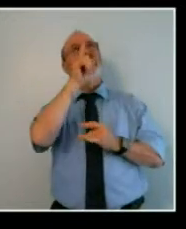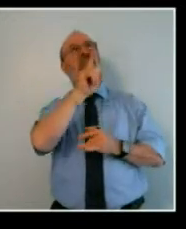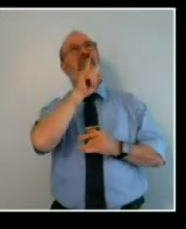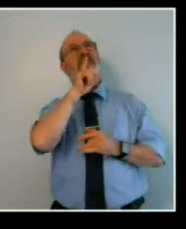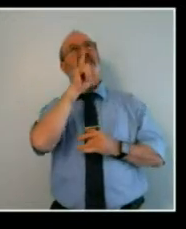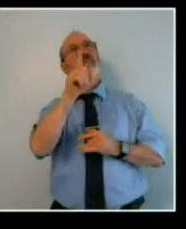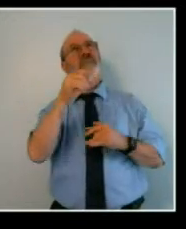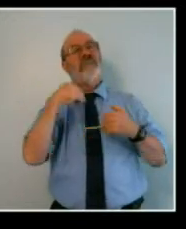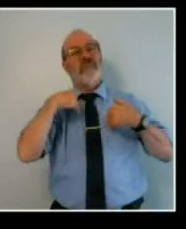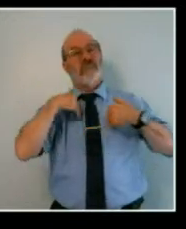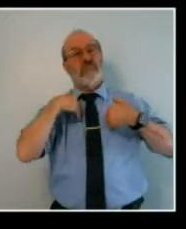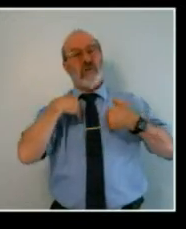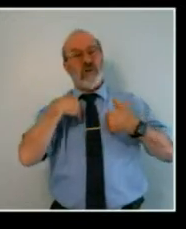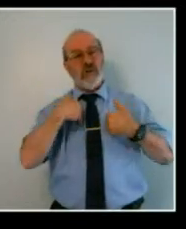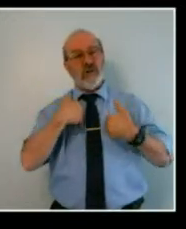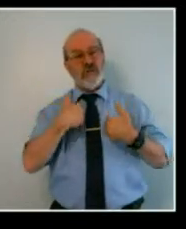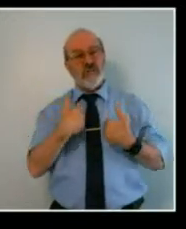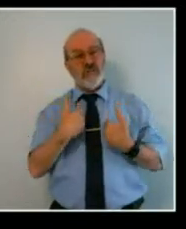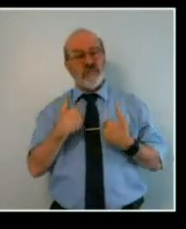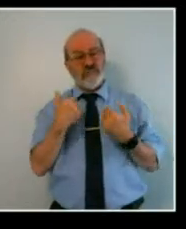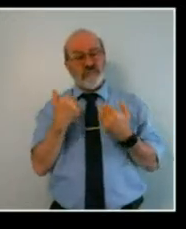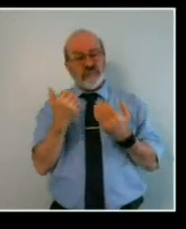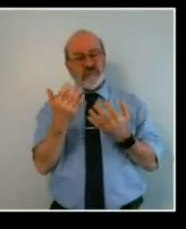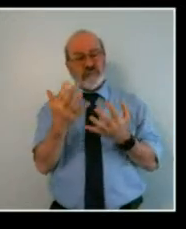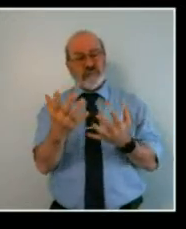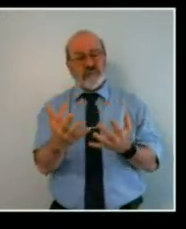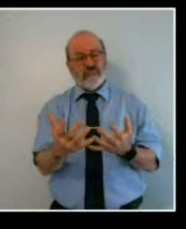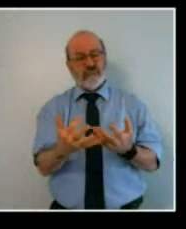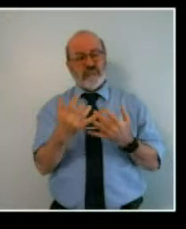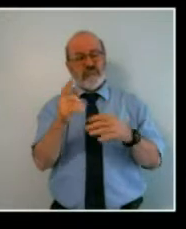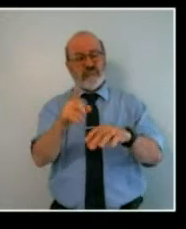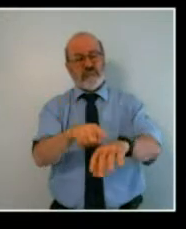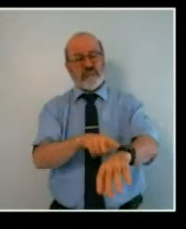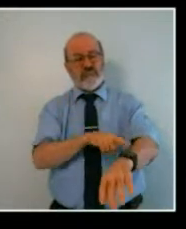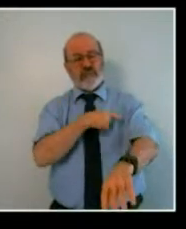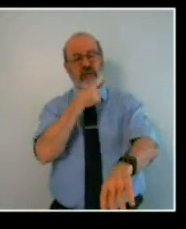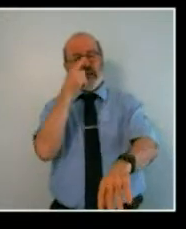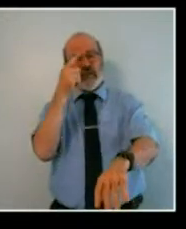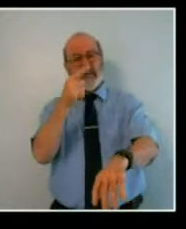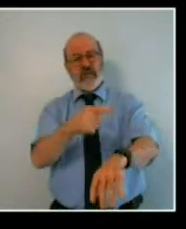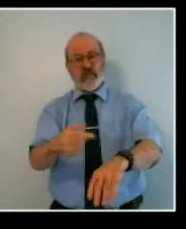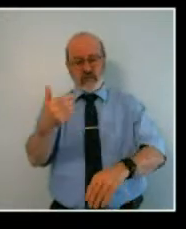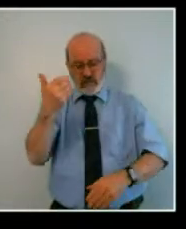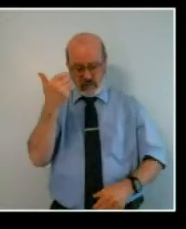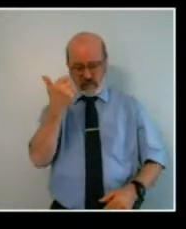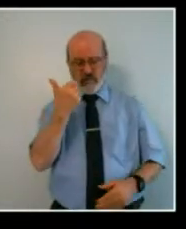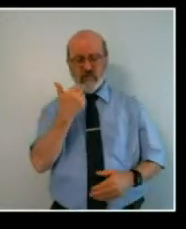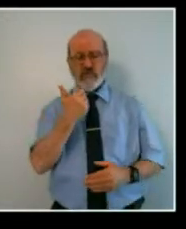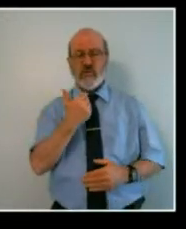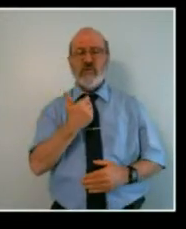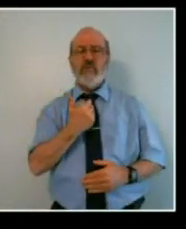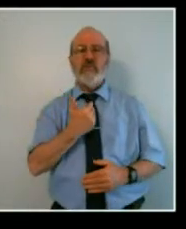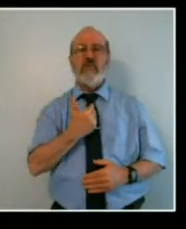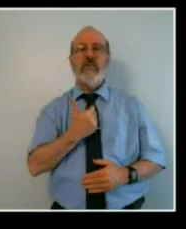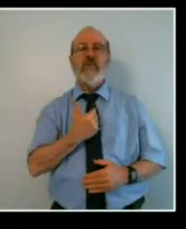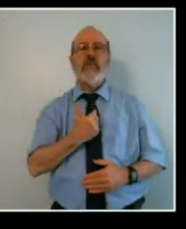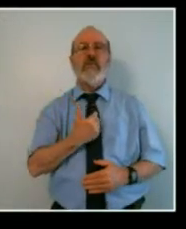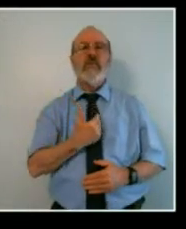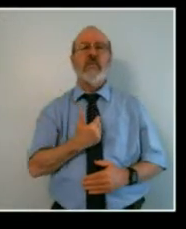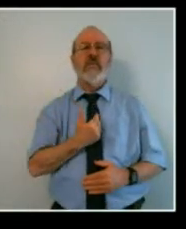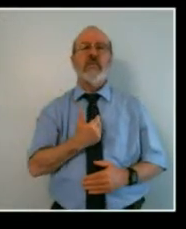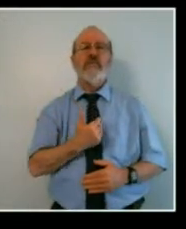Jesus, art thou not weary, waiting so long for me?